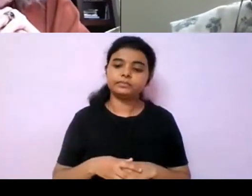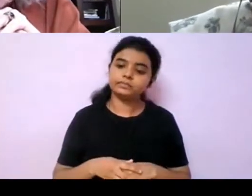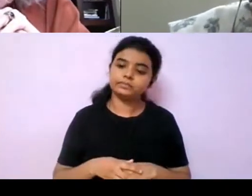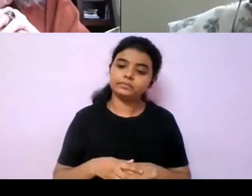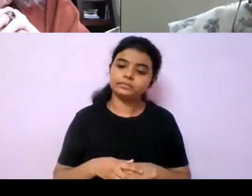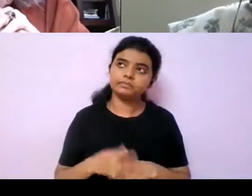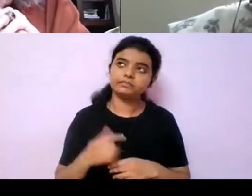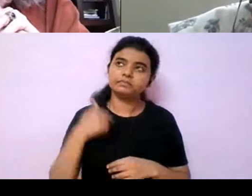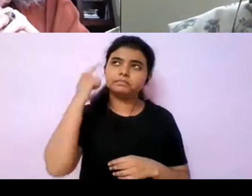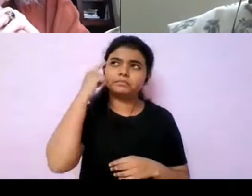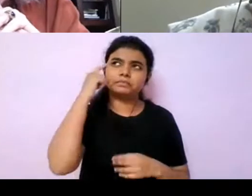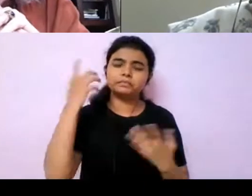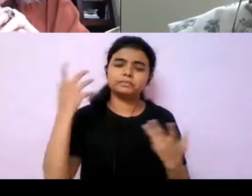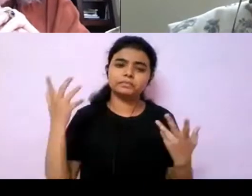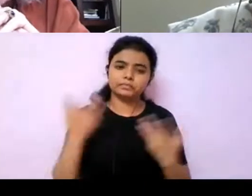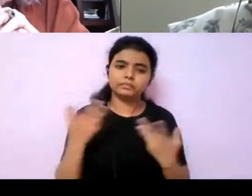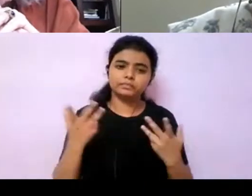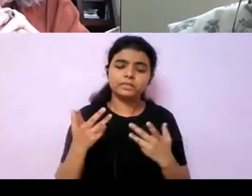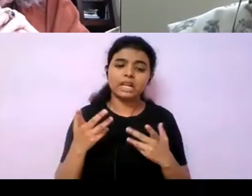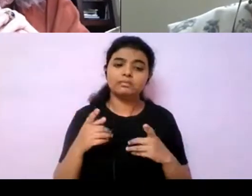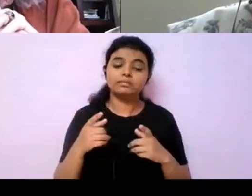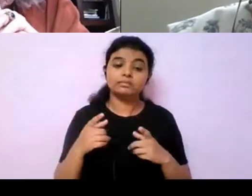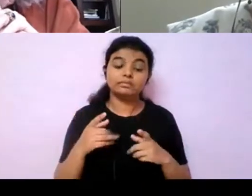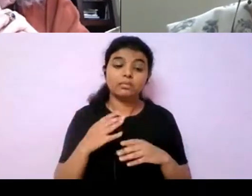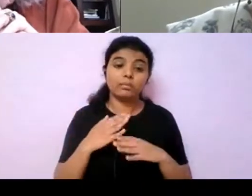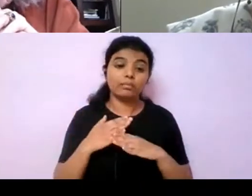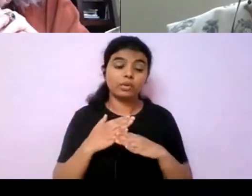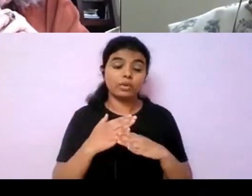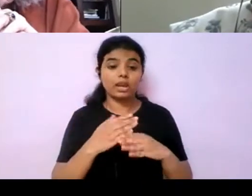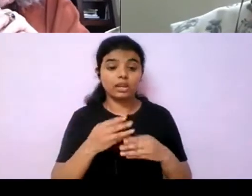I think in terms of overprotection,